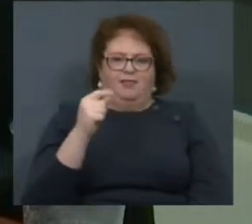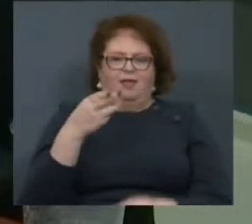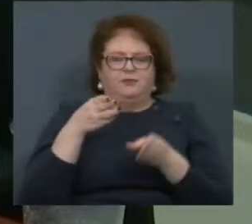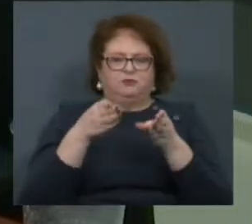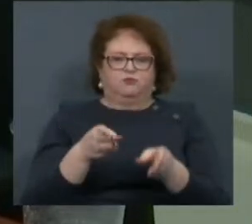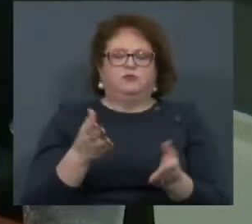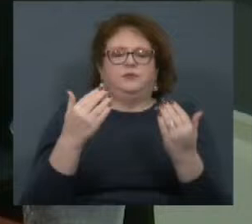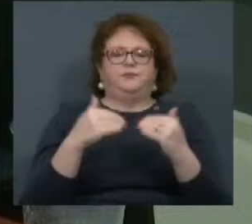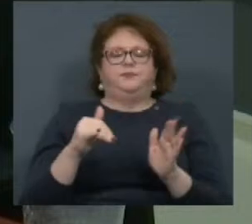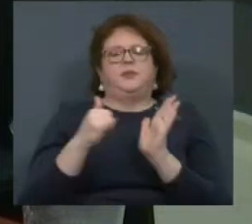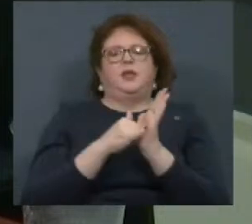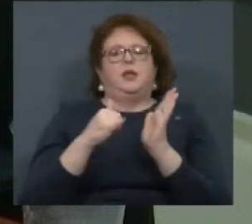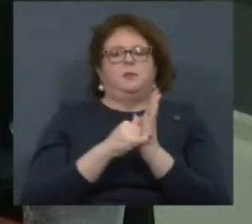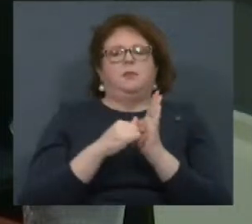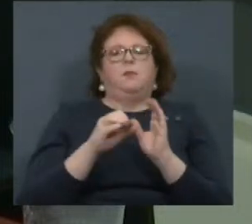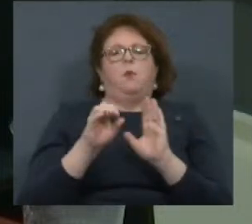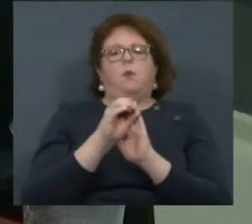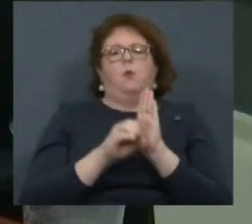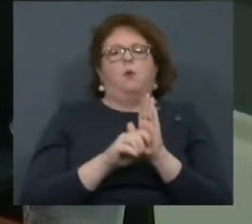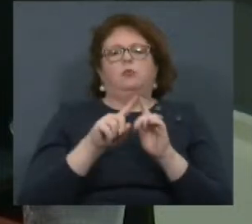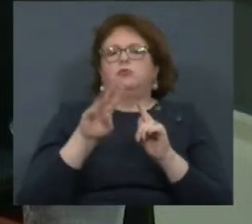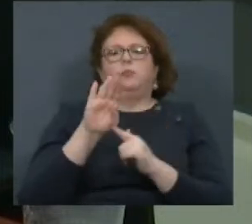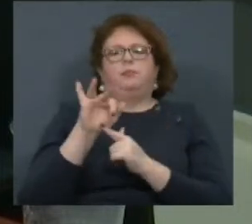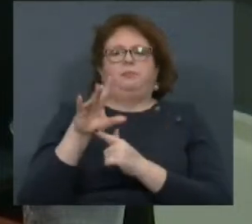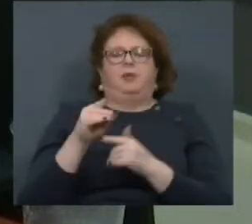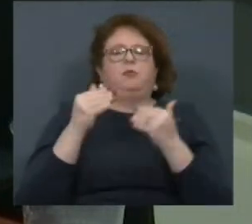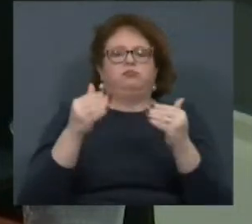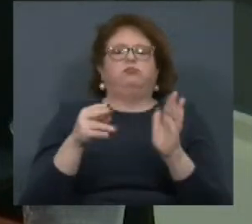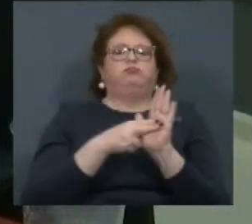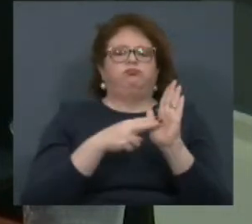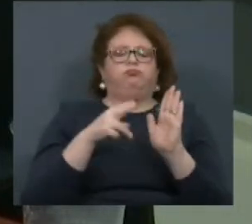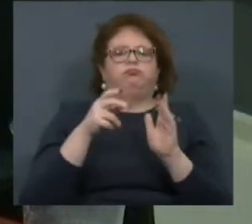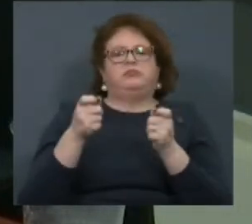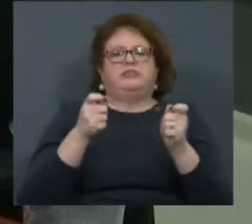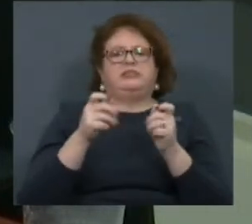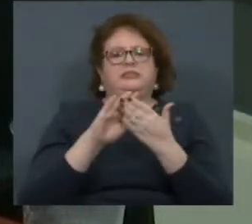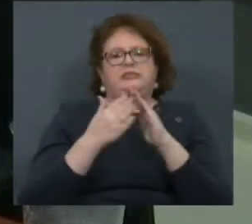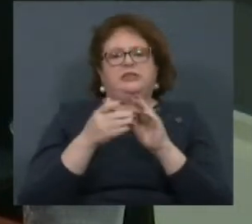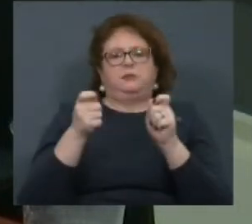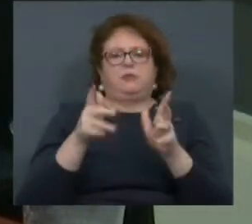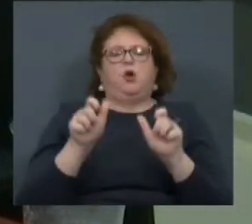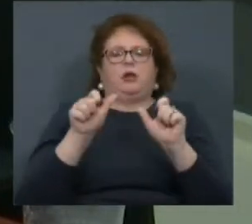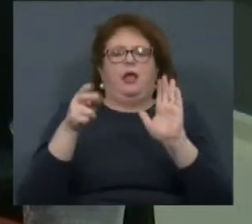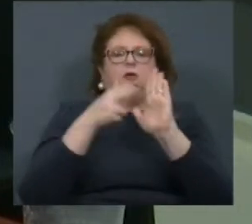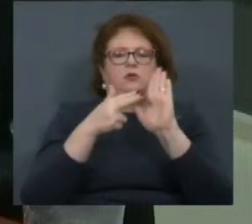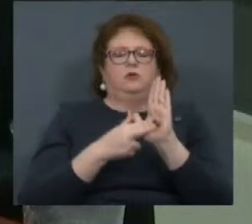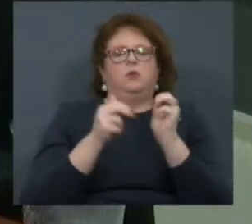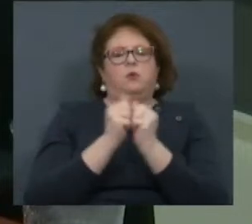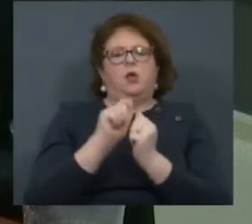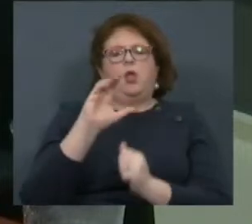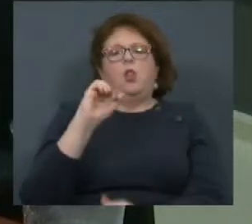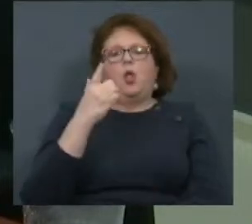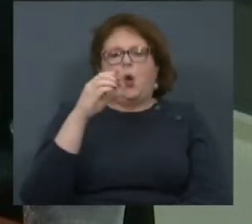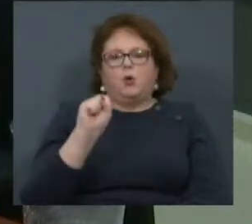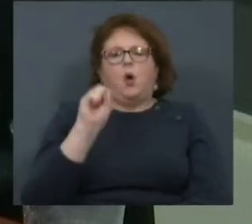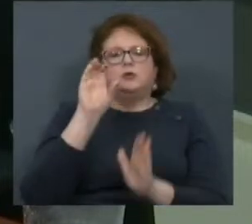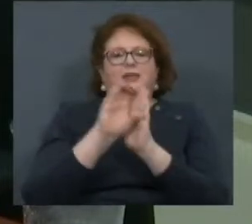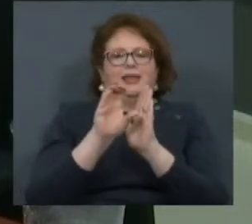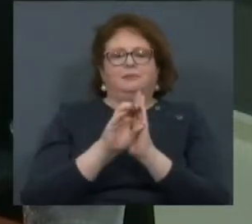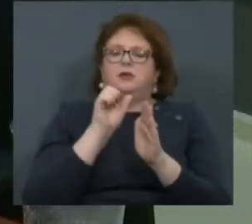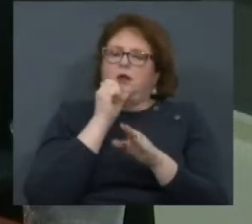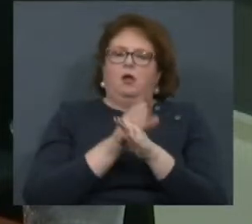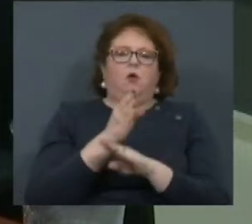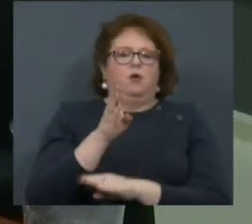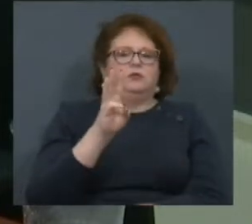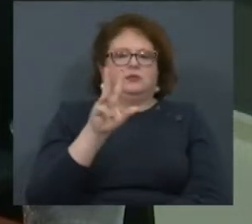declare it impractical and unfeasible to bid to authorize the city manager to enter into a sole source contract with Logos Imaging in an amount not to exceed